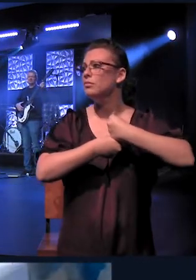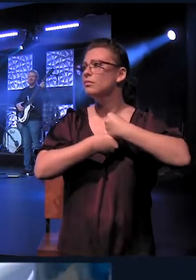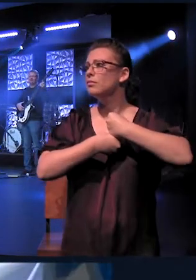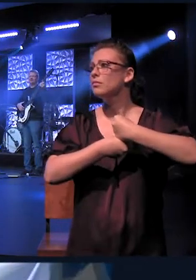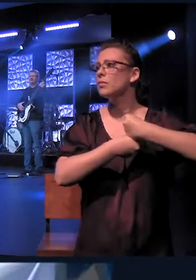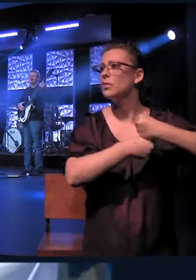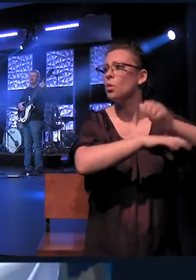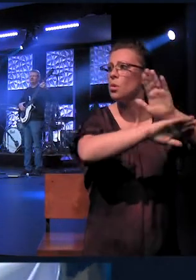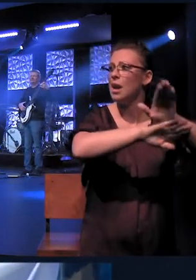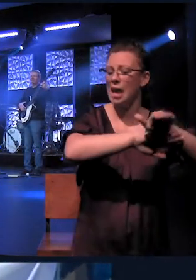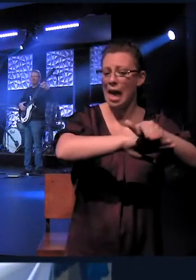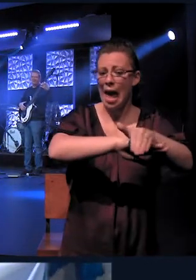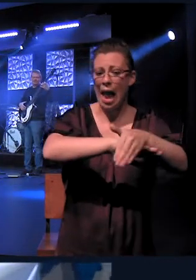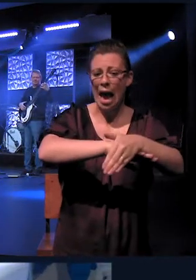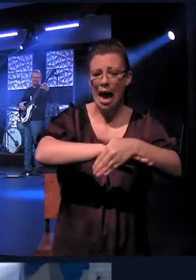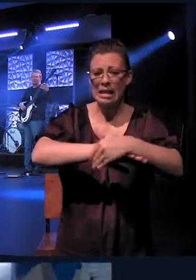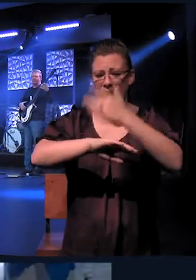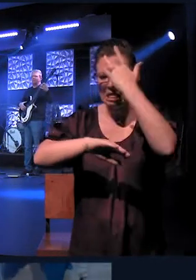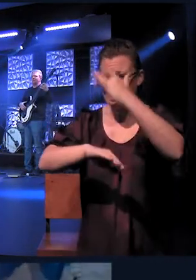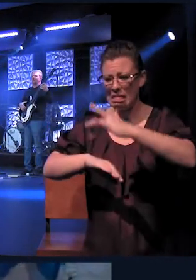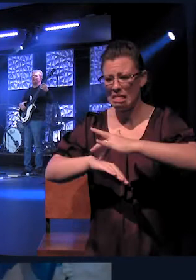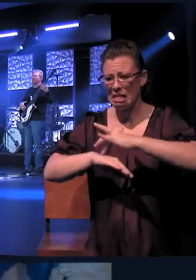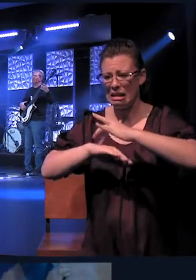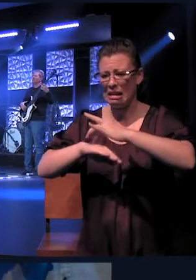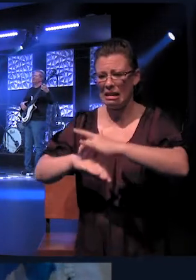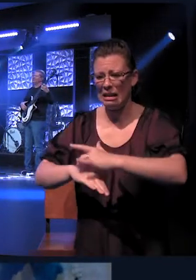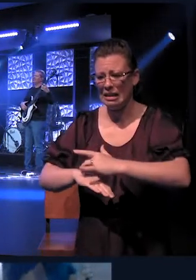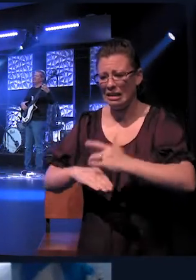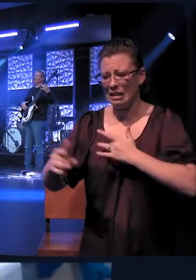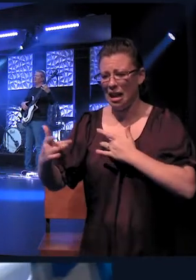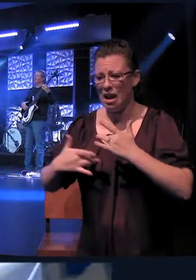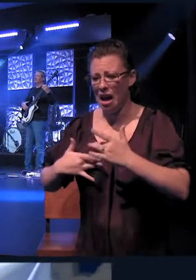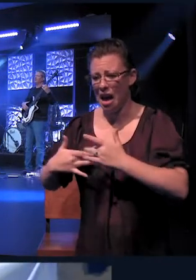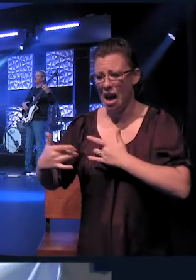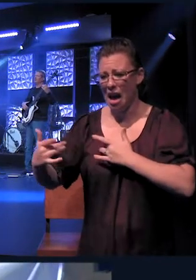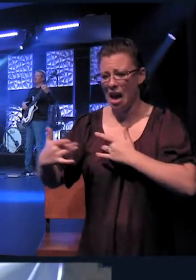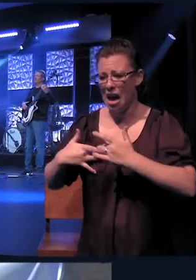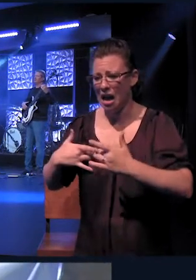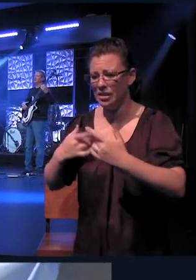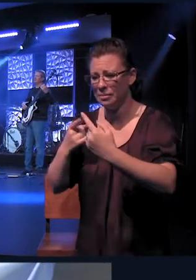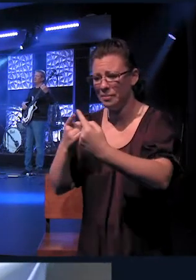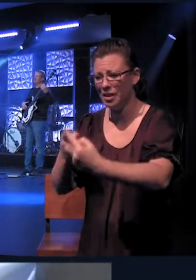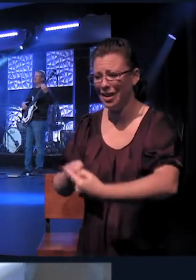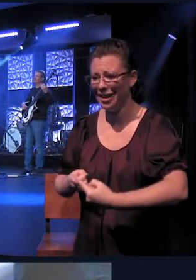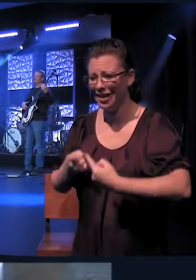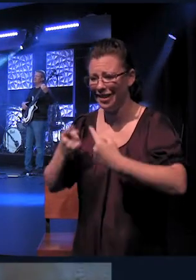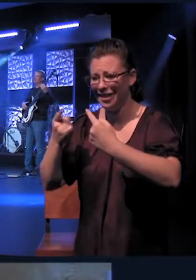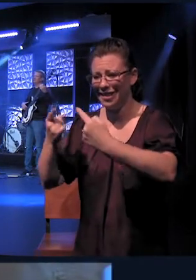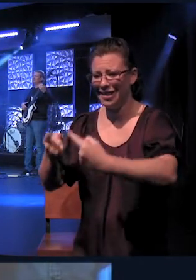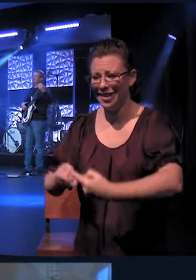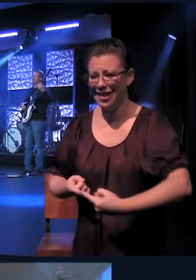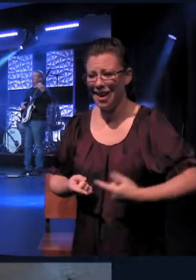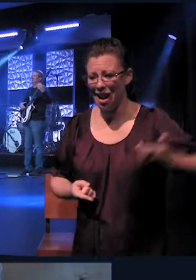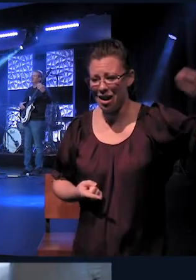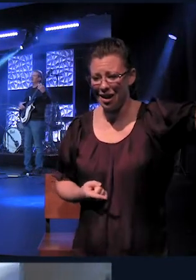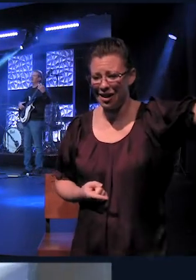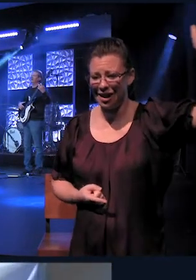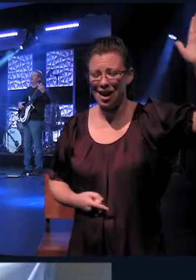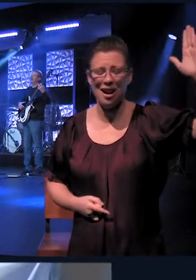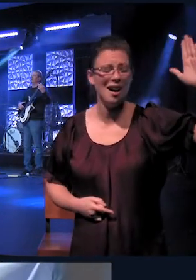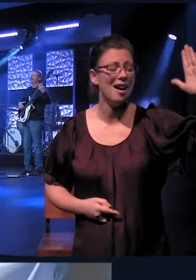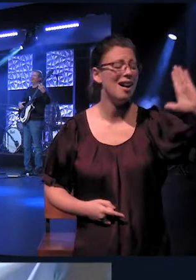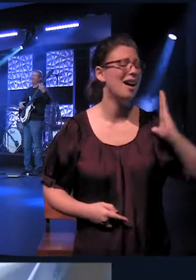And when the night is holding on to me,